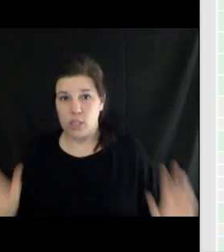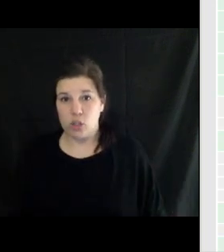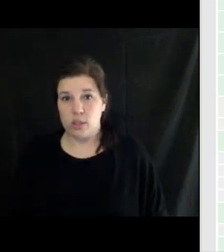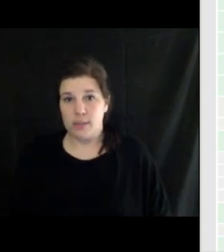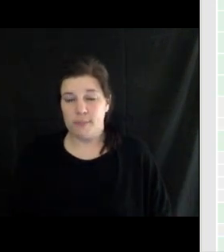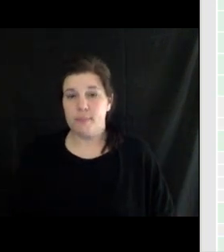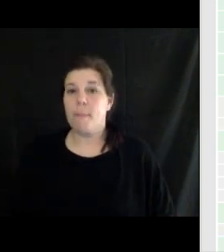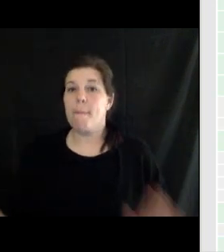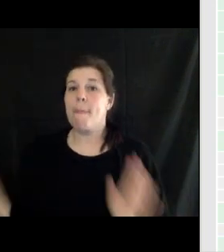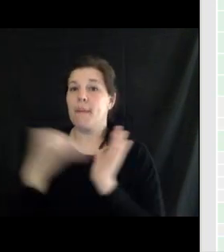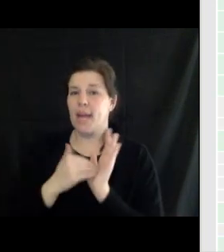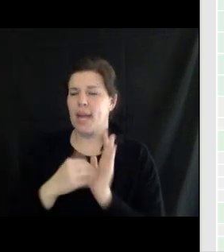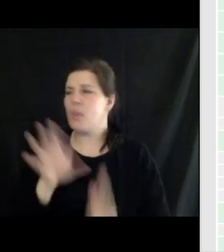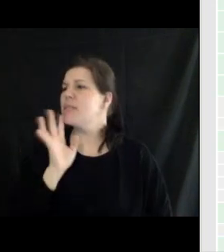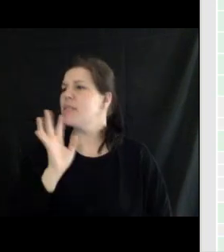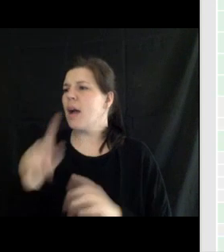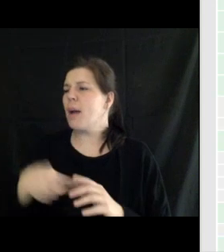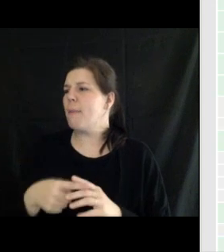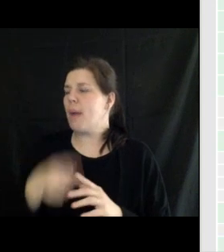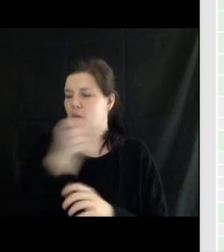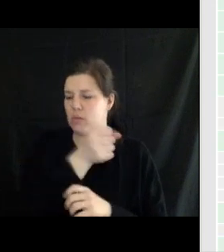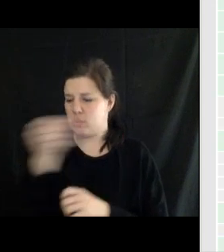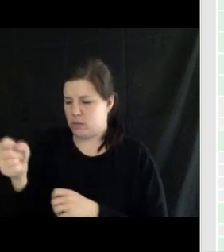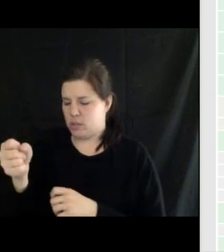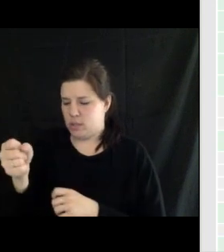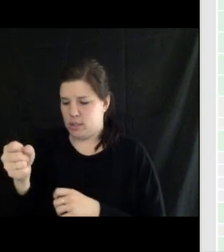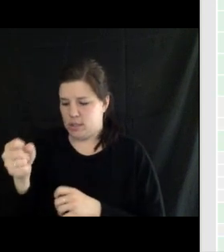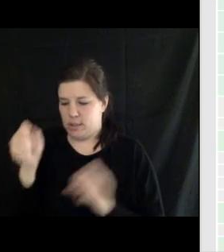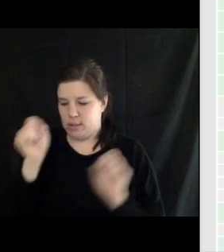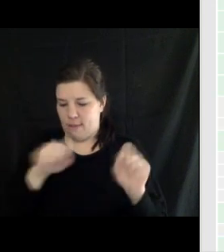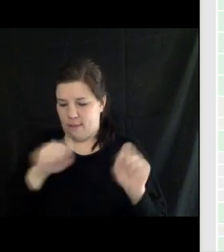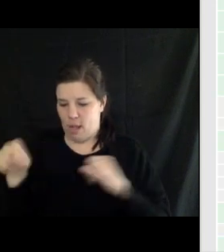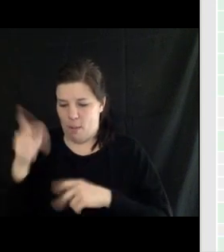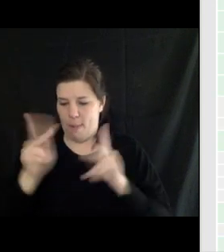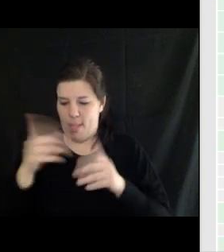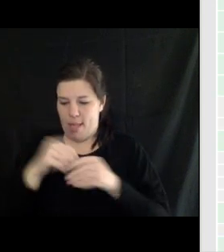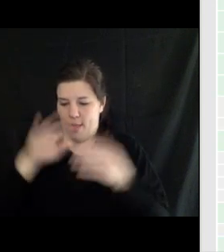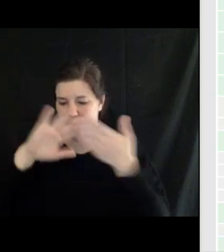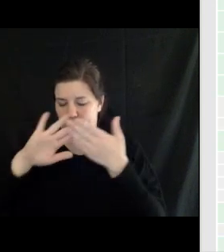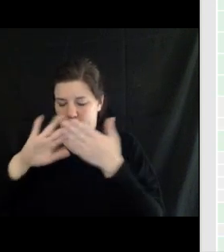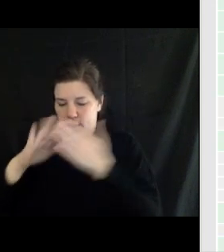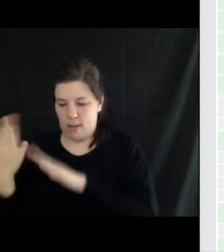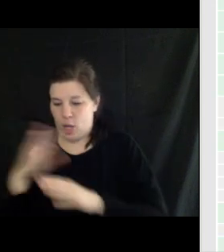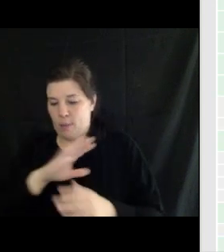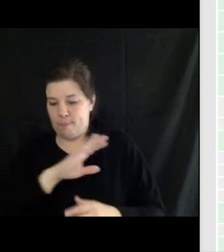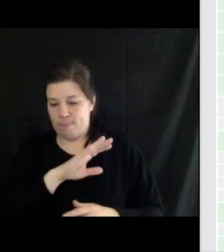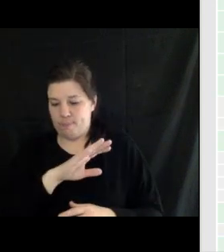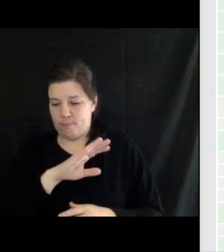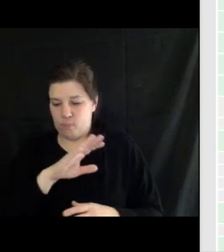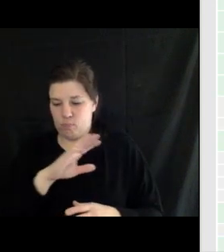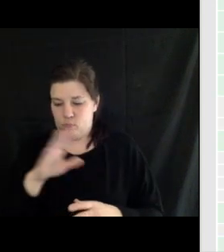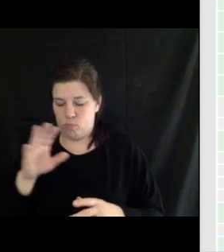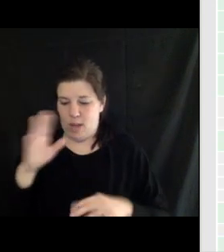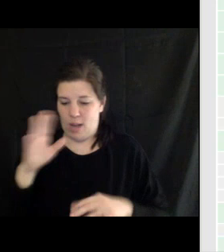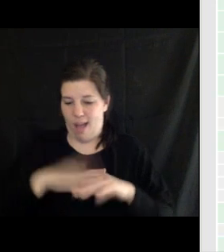Again, I was speaking about appointing eligible members of the community to serve in vacant positions on city advisory boards. There were no